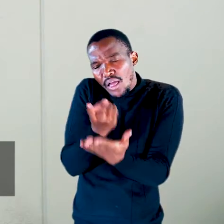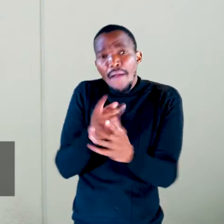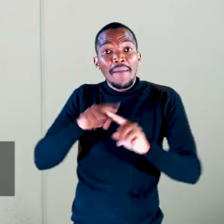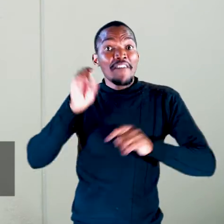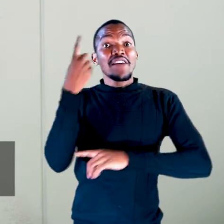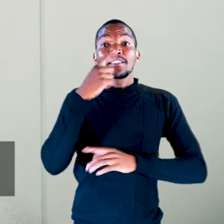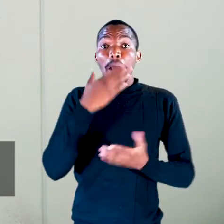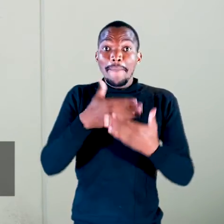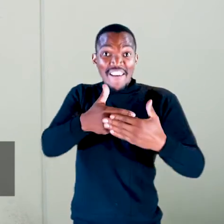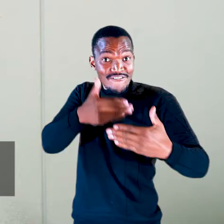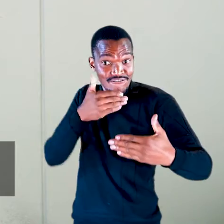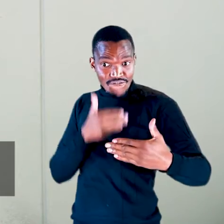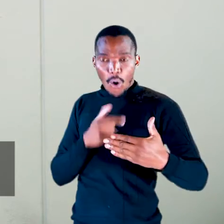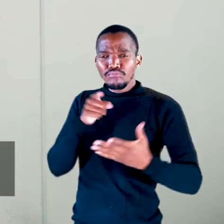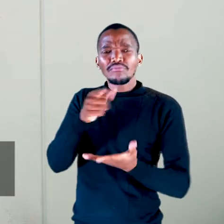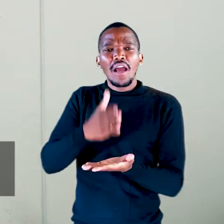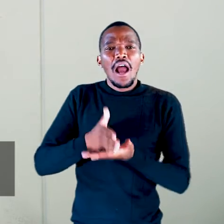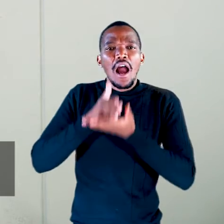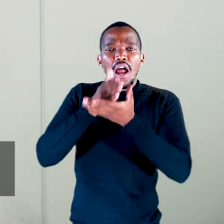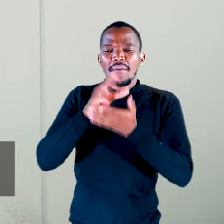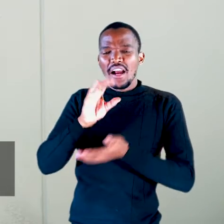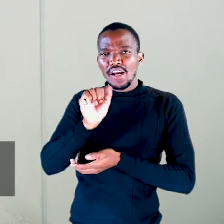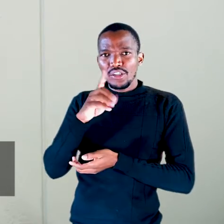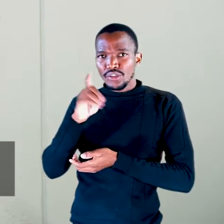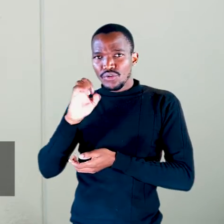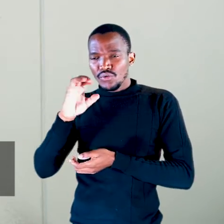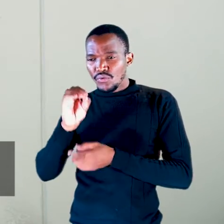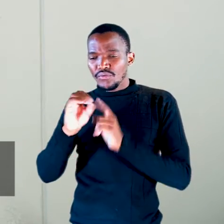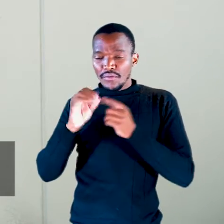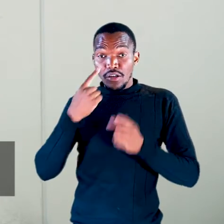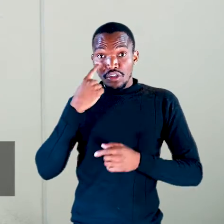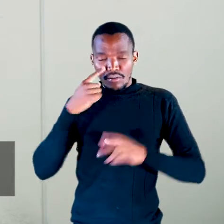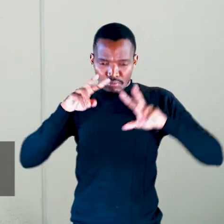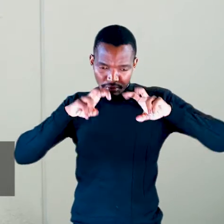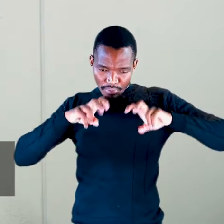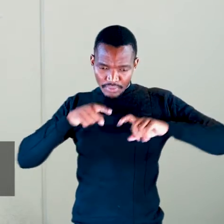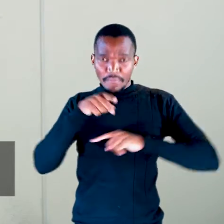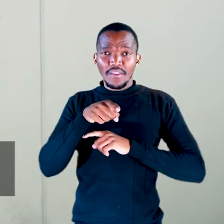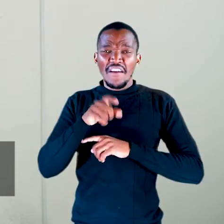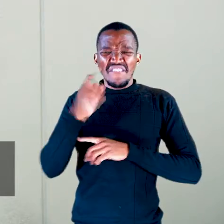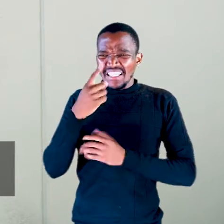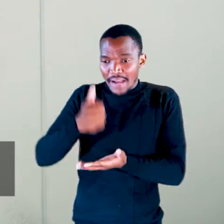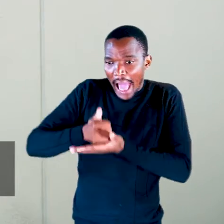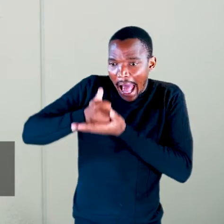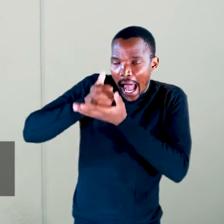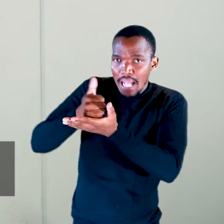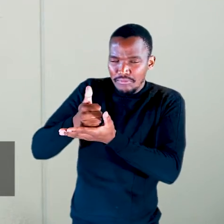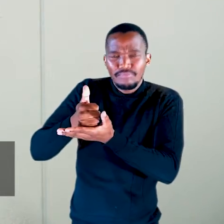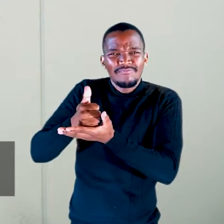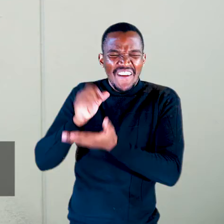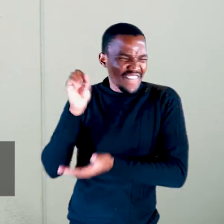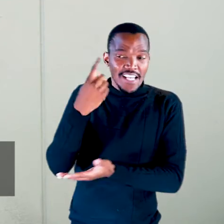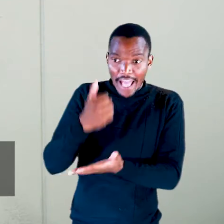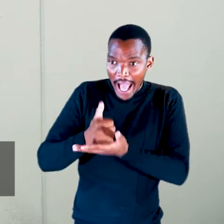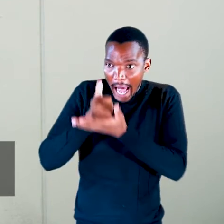ga tata re perform re go bitsa re ke bo the cardio pulmonary resuscitation ke bone batho ba e le gore re ba neela tshono ya ntlha kana re simolola ka